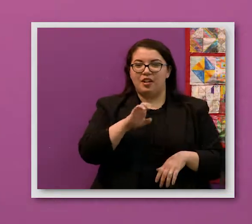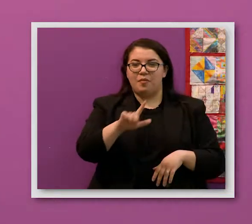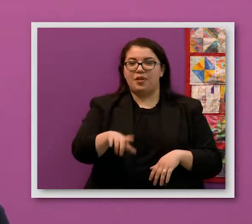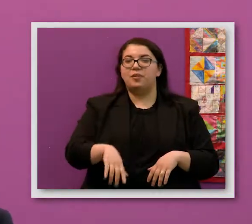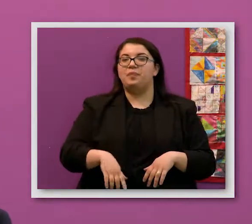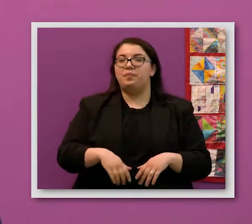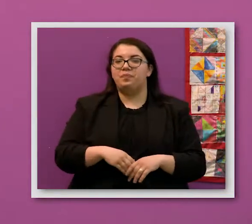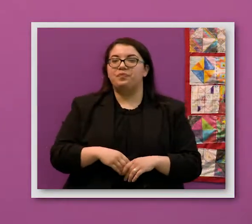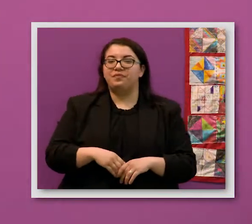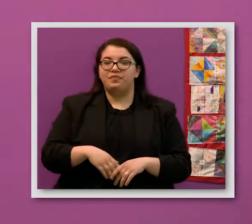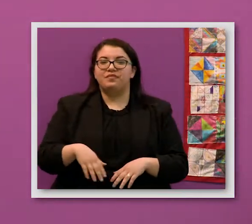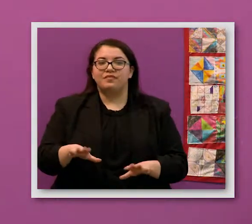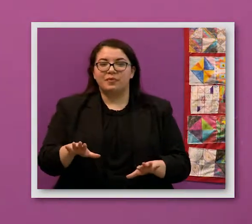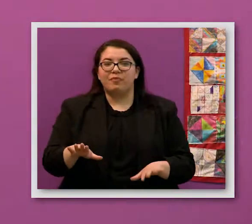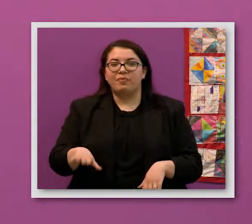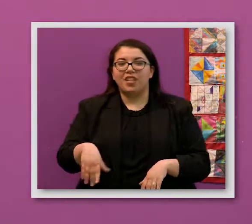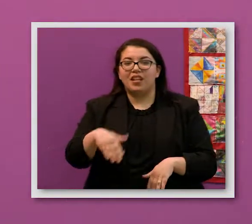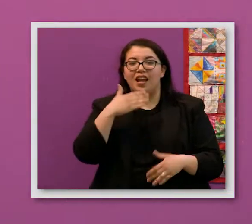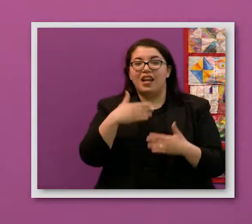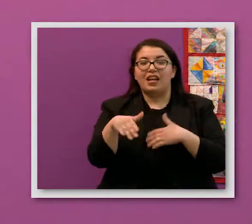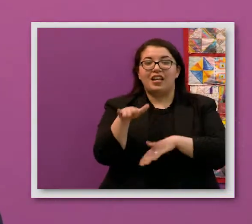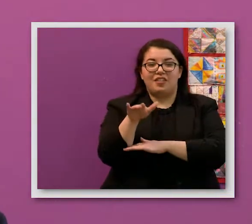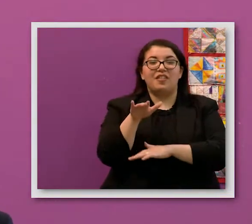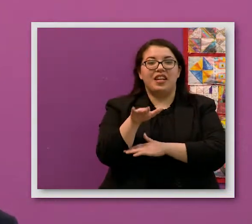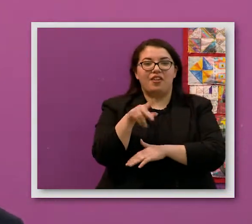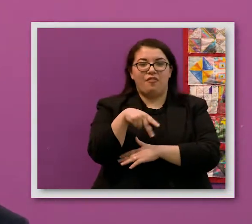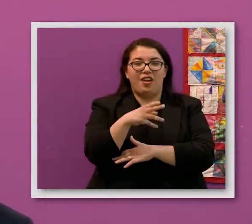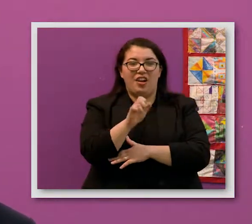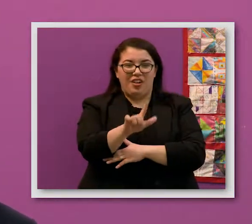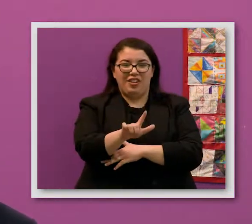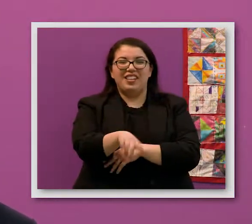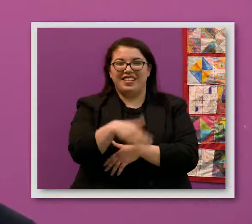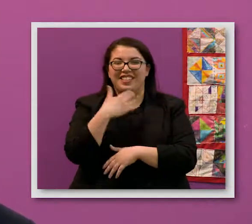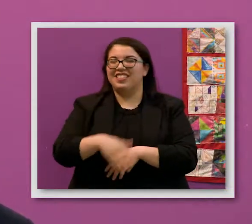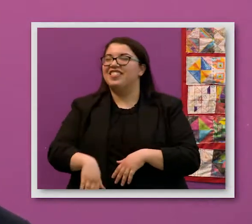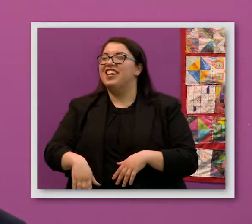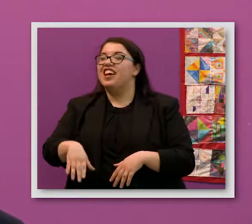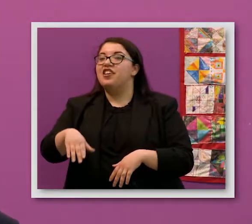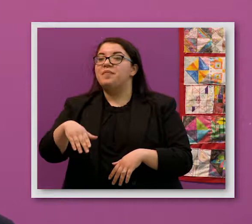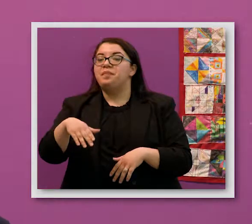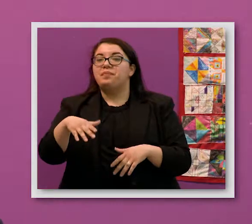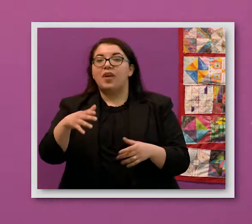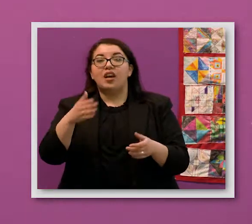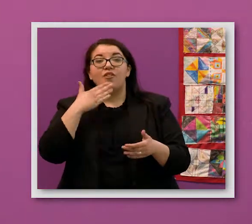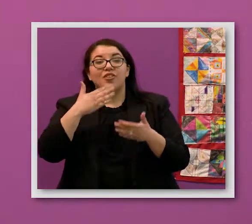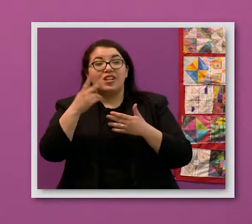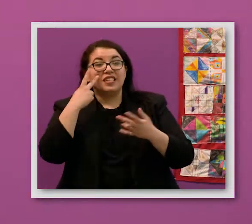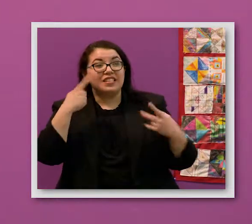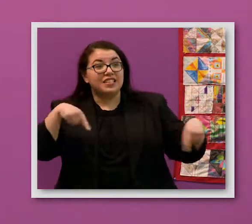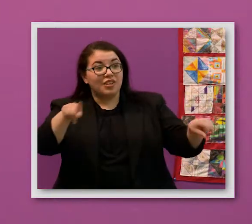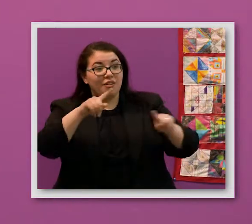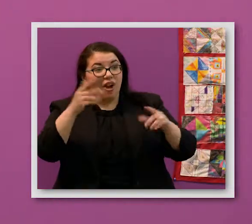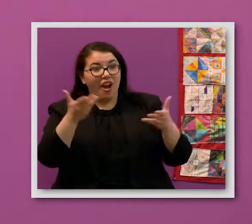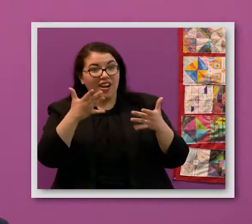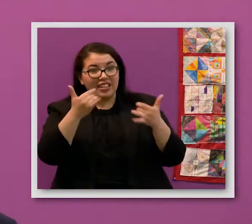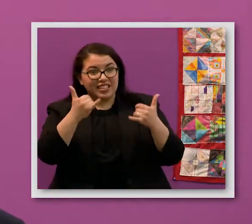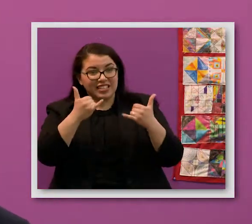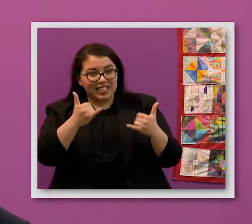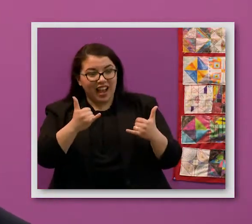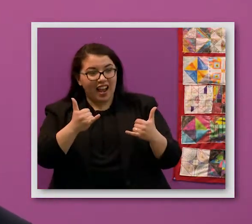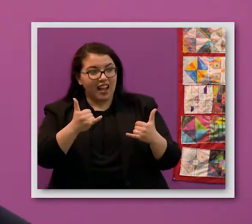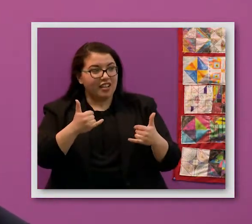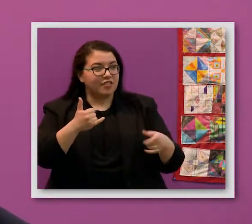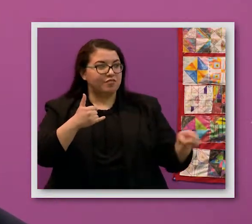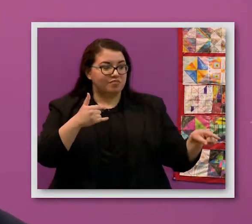Thank you, Mayor. Good evening. It's great to see so many of you here tonight. Just as the mayor is here to hear what you all have